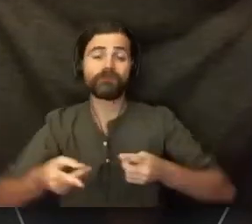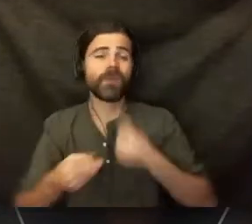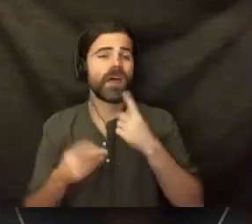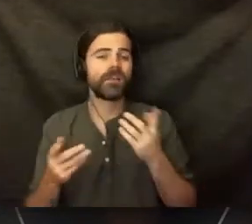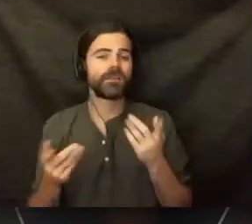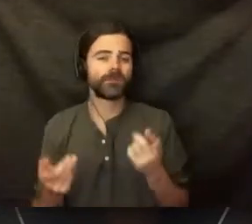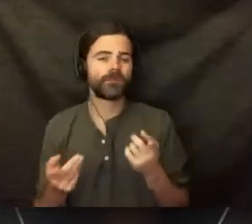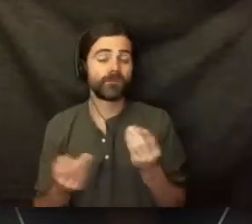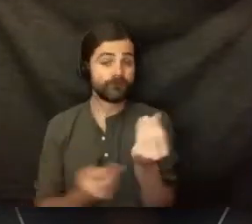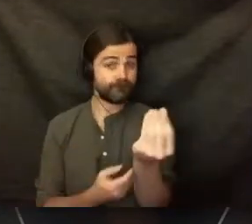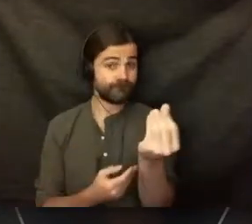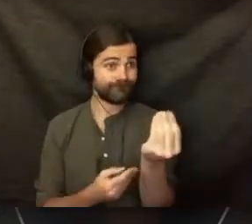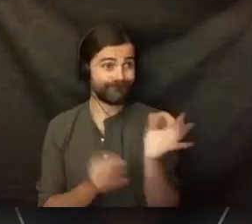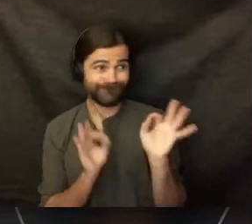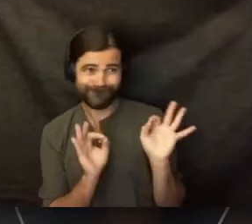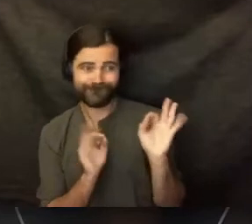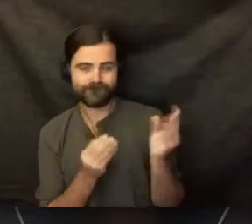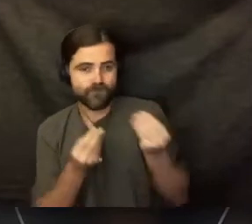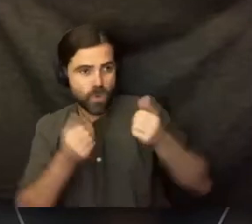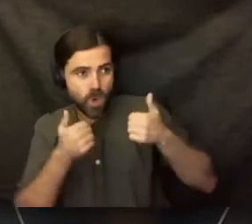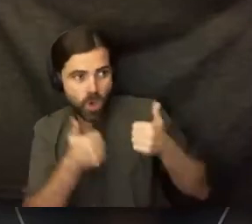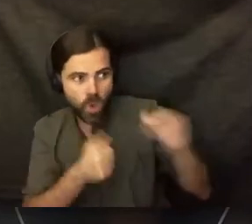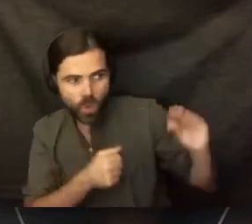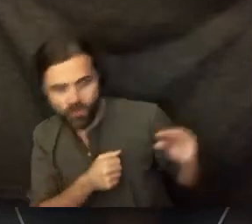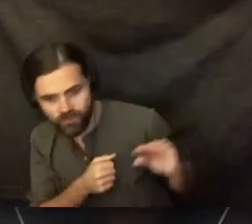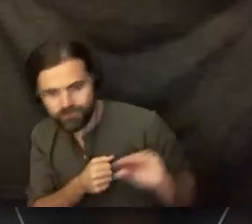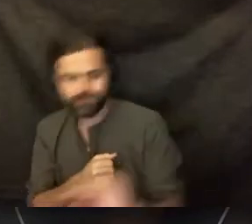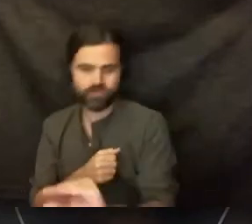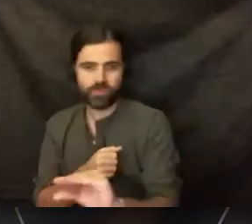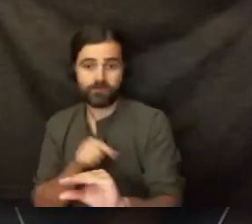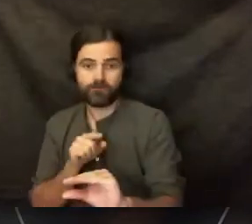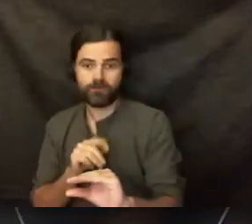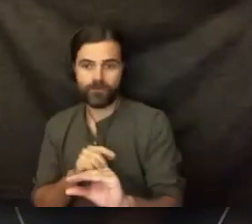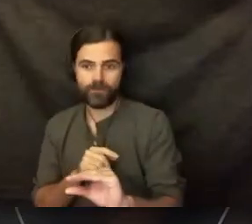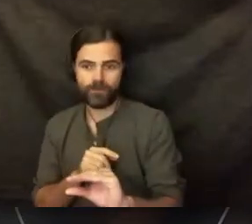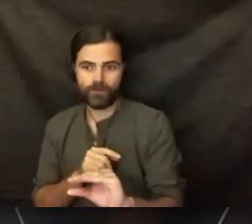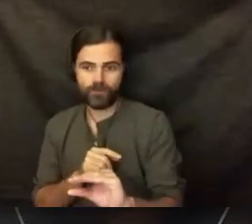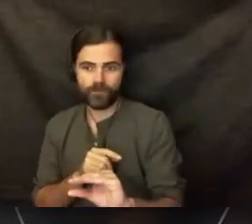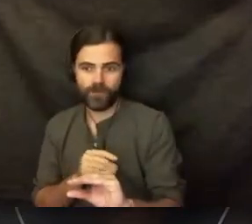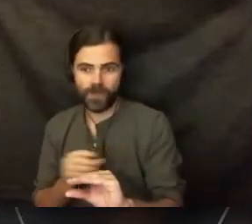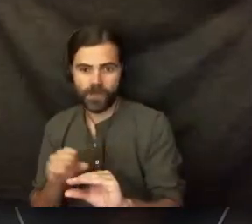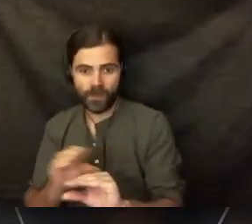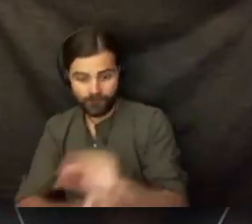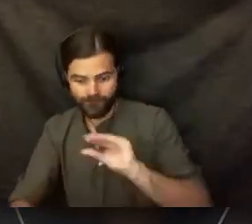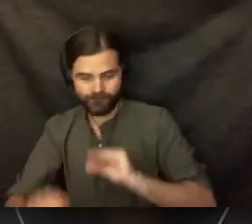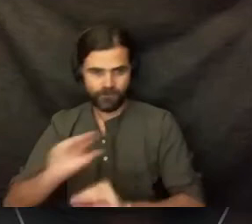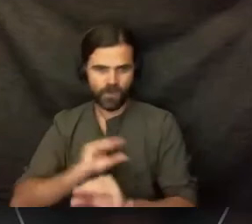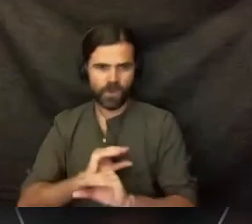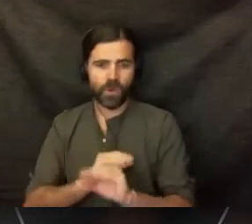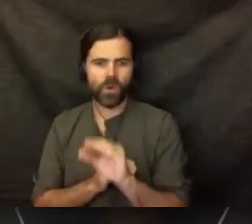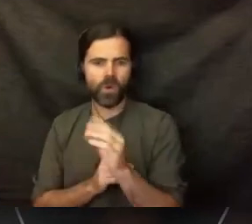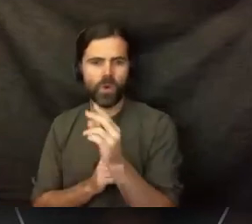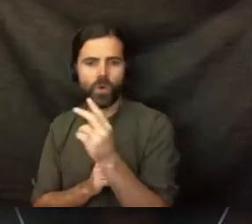will need it to be able to deliver nature-based solutions, the deep retrofit of our cities, which require $25 billion to retrofit a